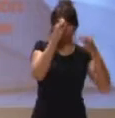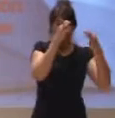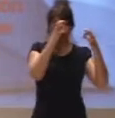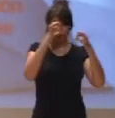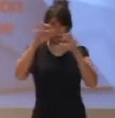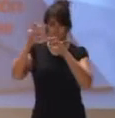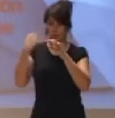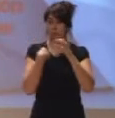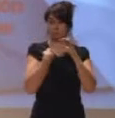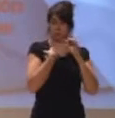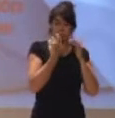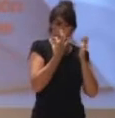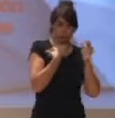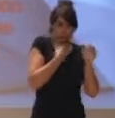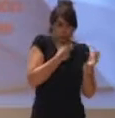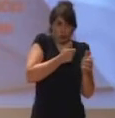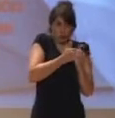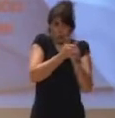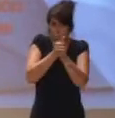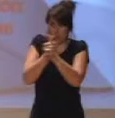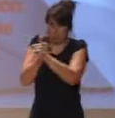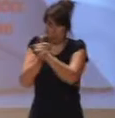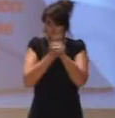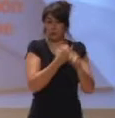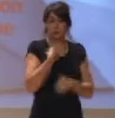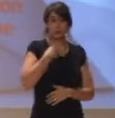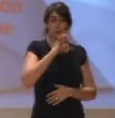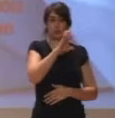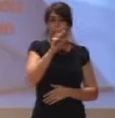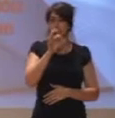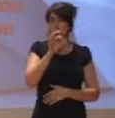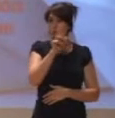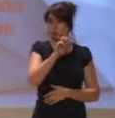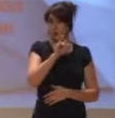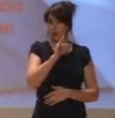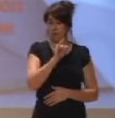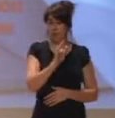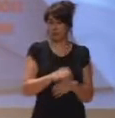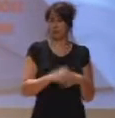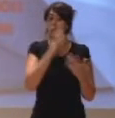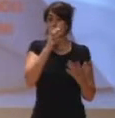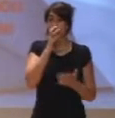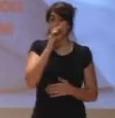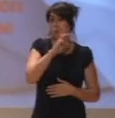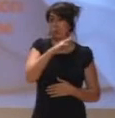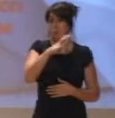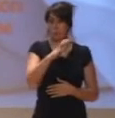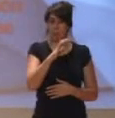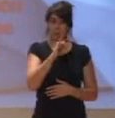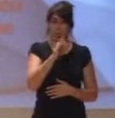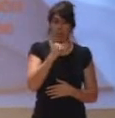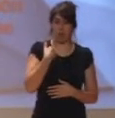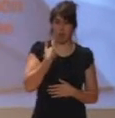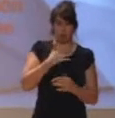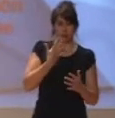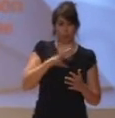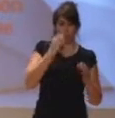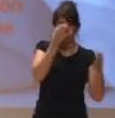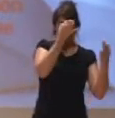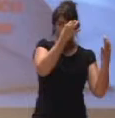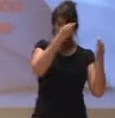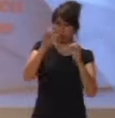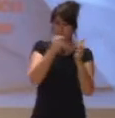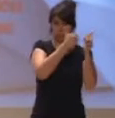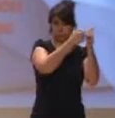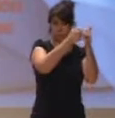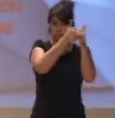movement follow-up systems, which have other imbibed support products, like the